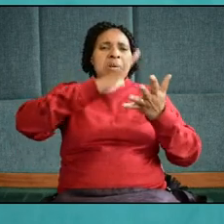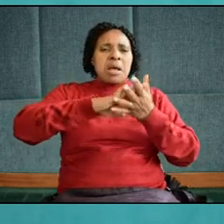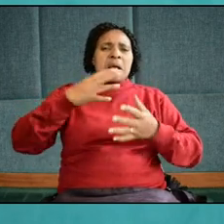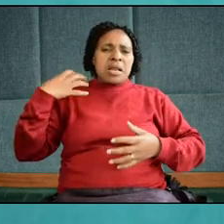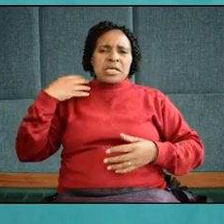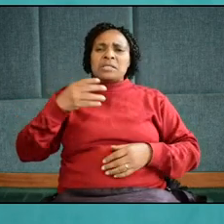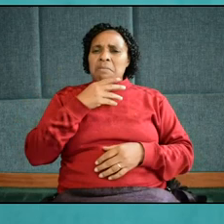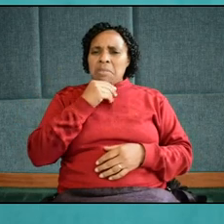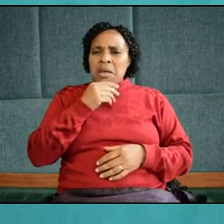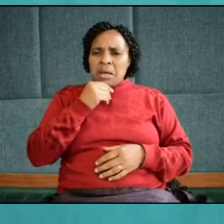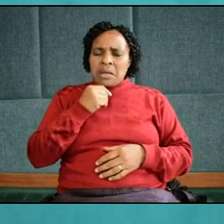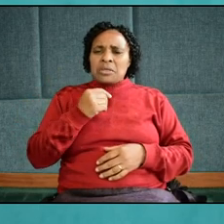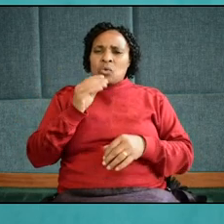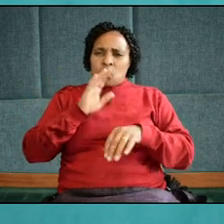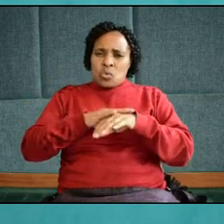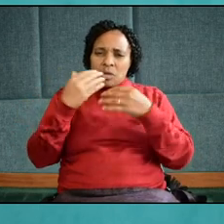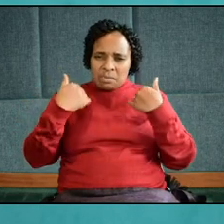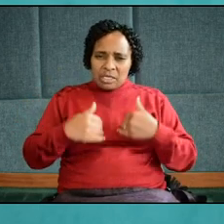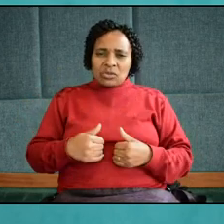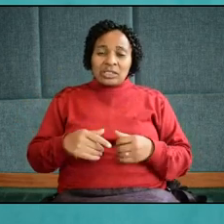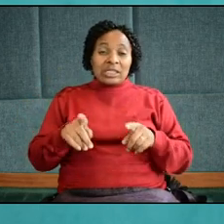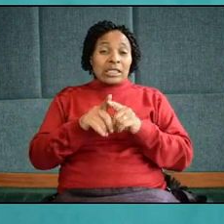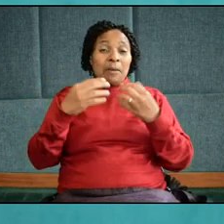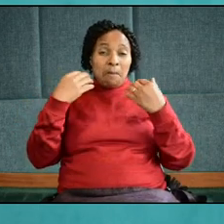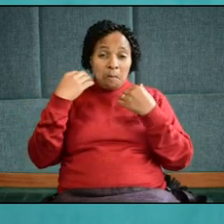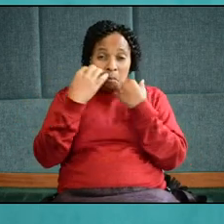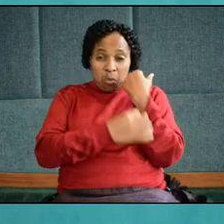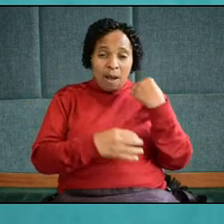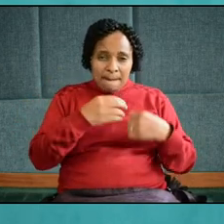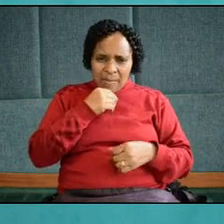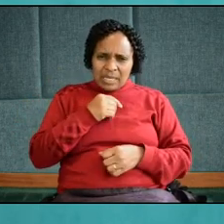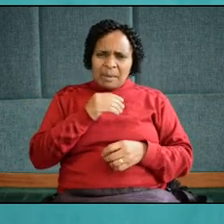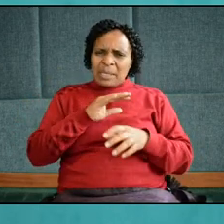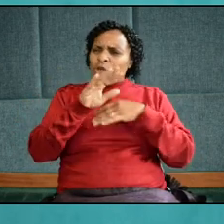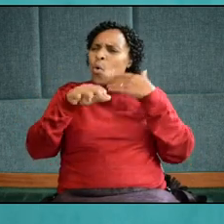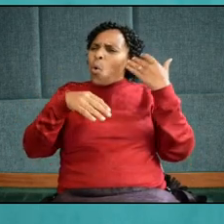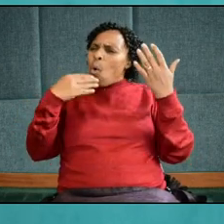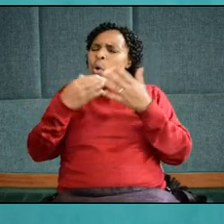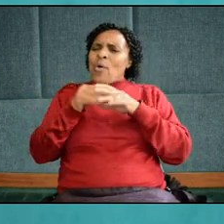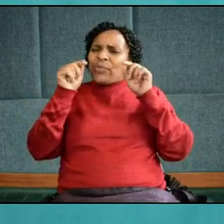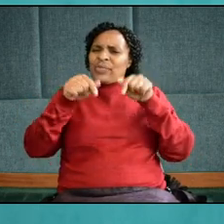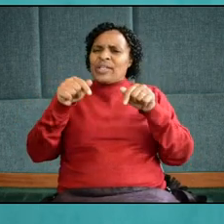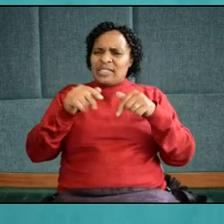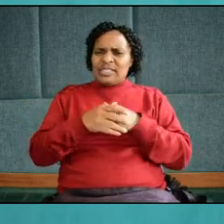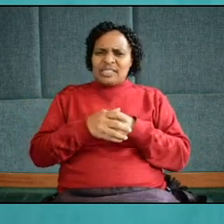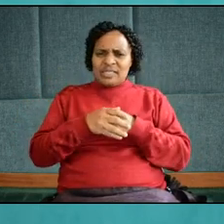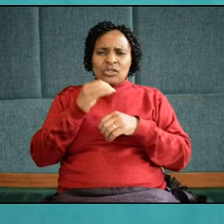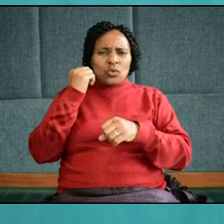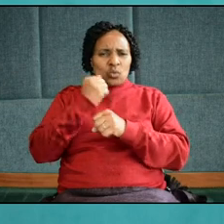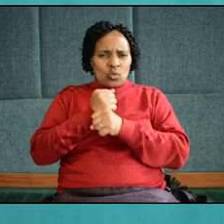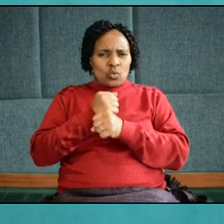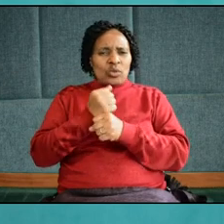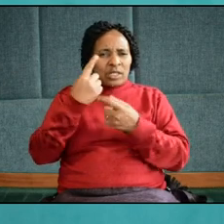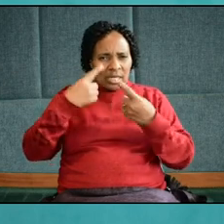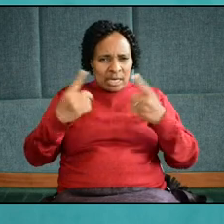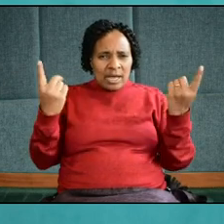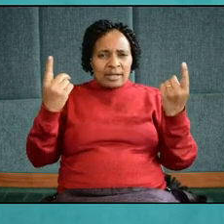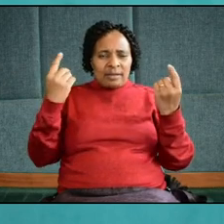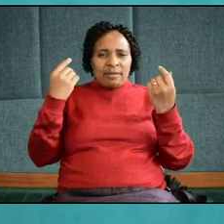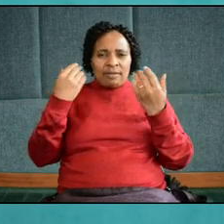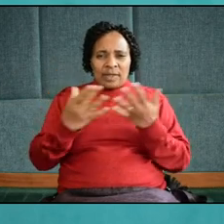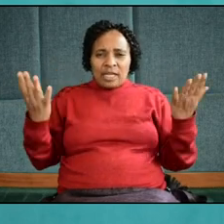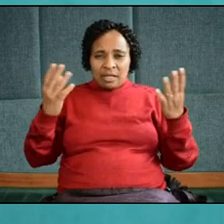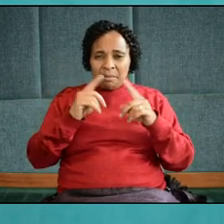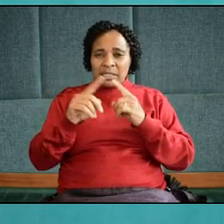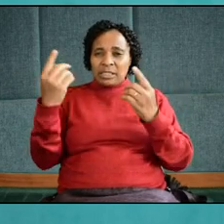a good person, the poor man is also a good person. But in all this, they both did the right thing, but for different